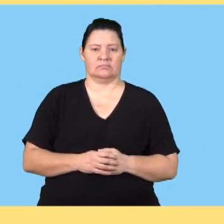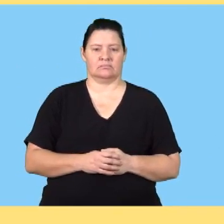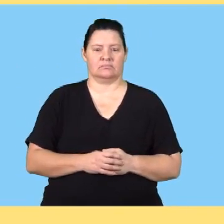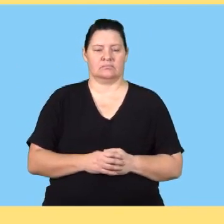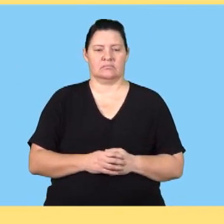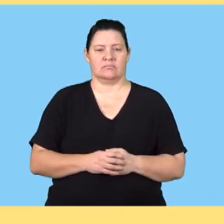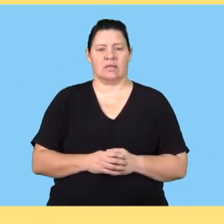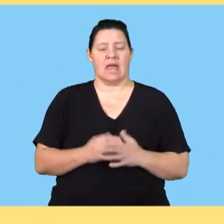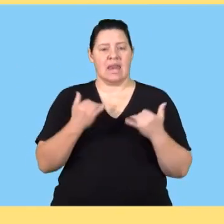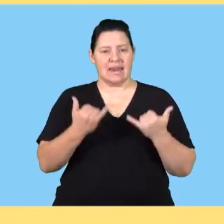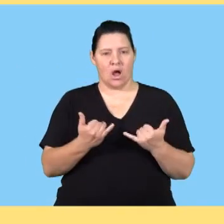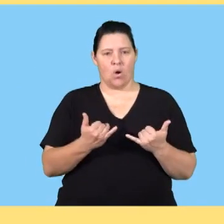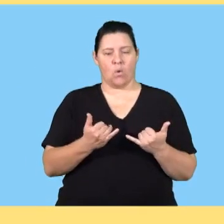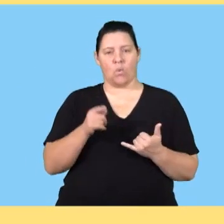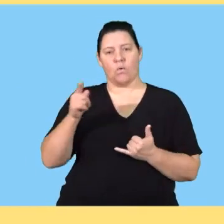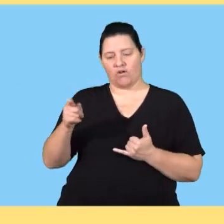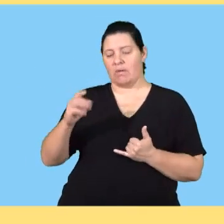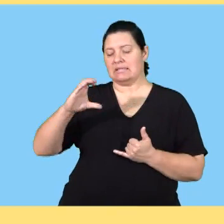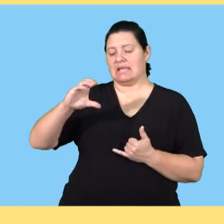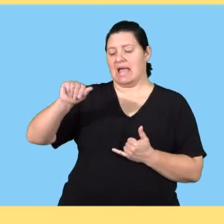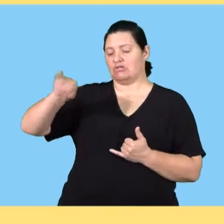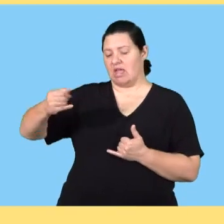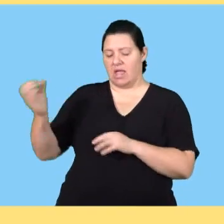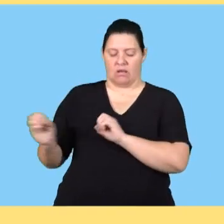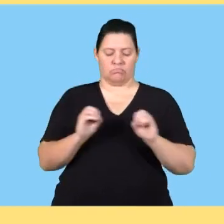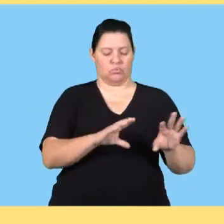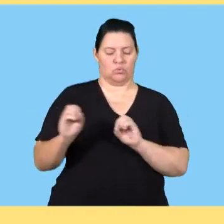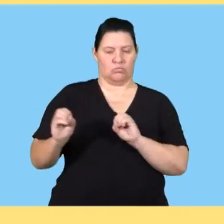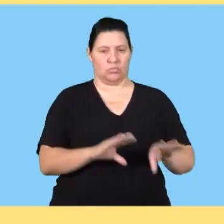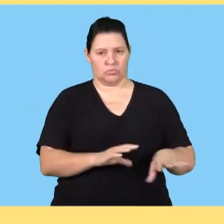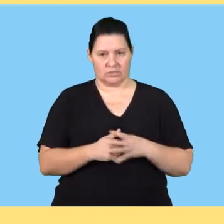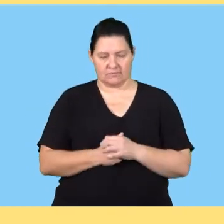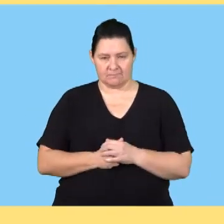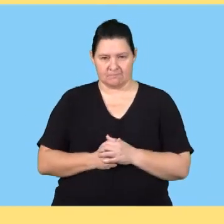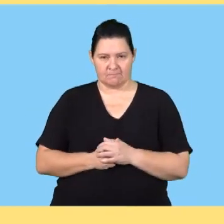89,500. Now, let us post now from the Creditors Allowances Journal.